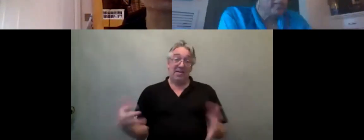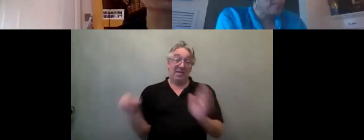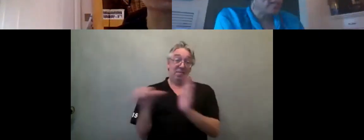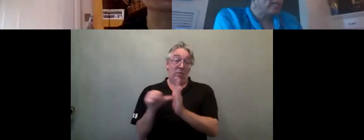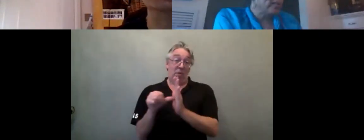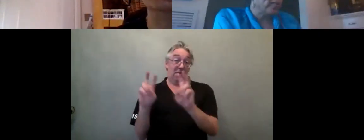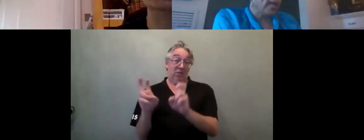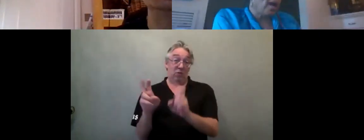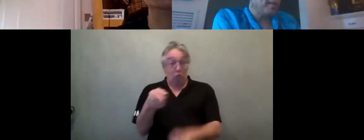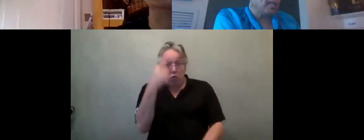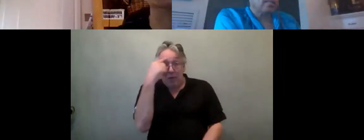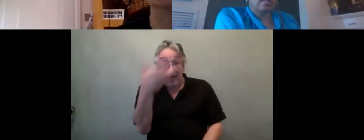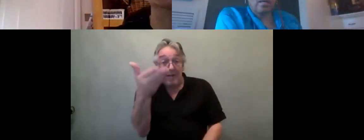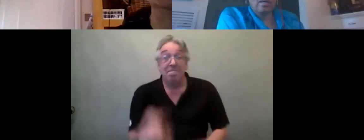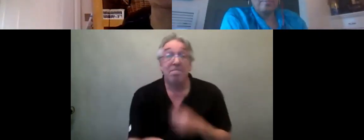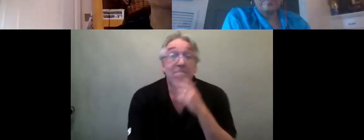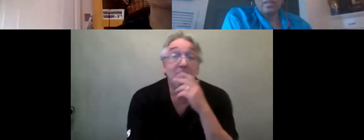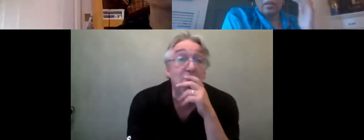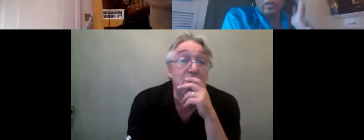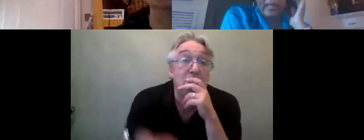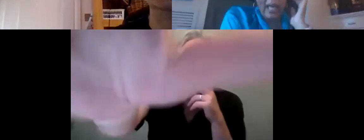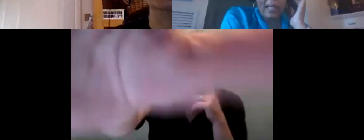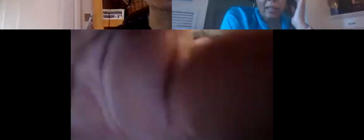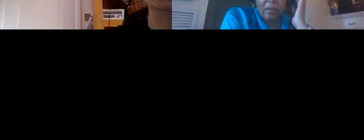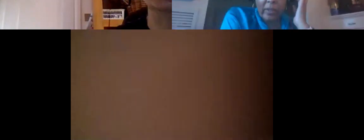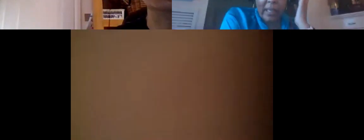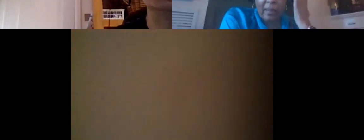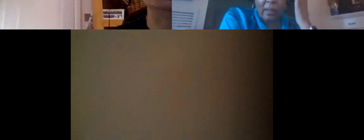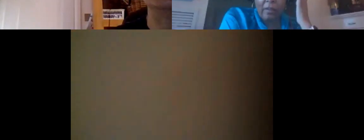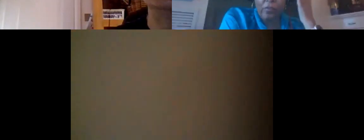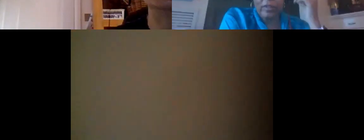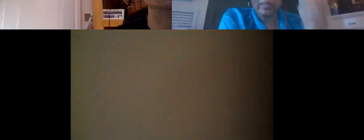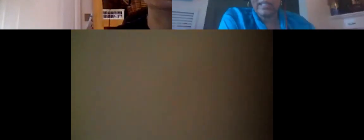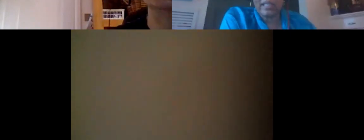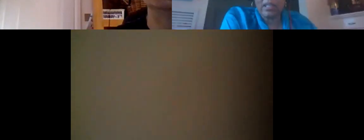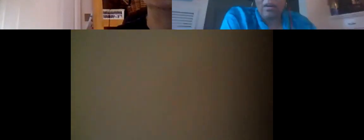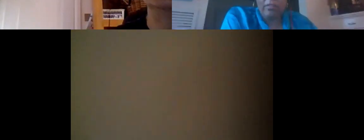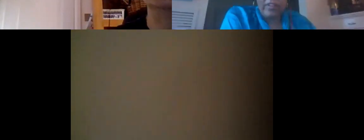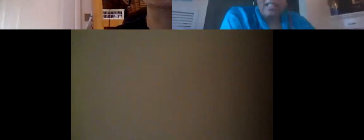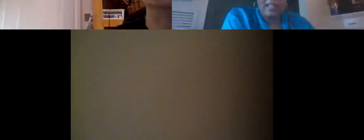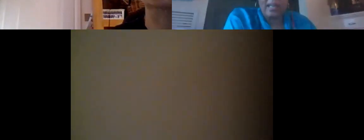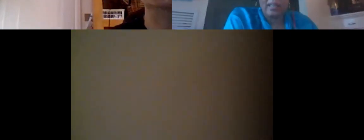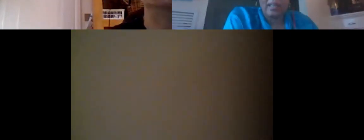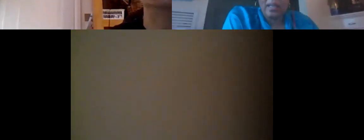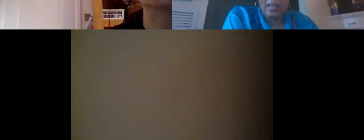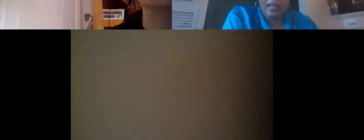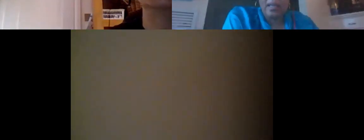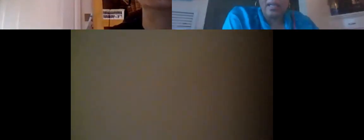Oh, I would absolutely agree. I mean, I think looking at the affordability of